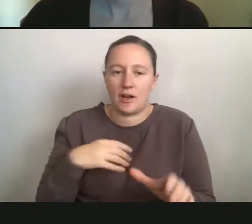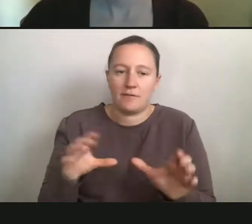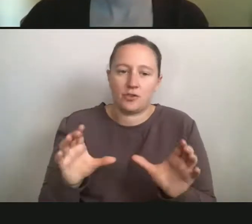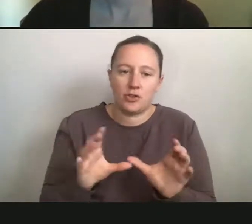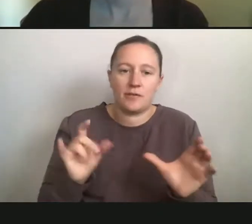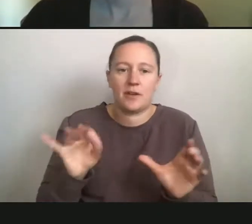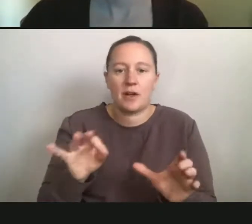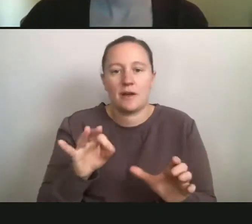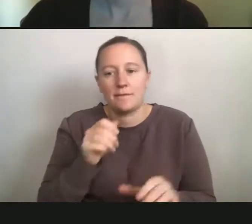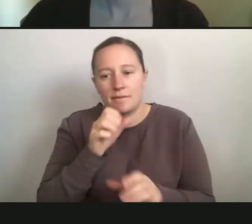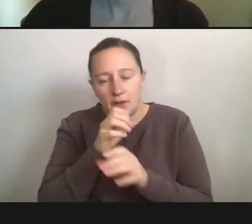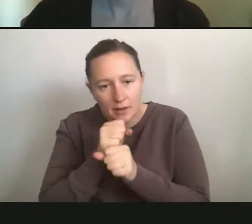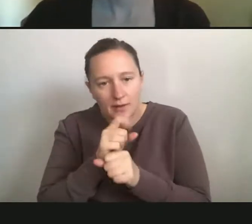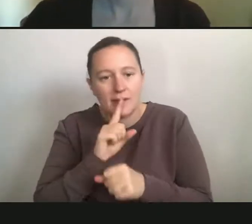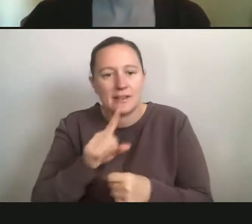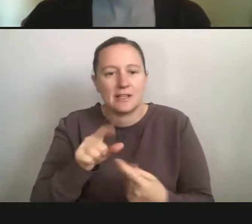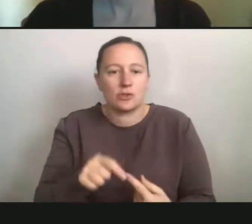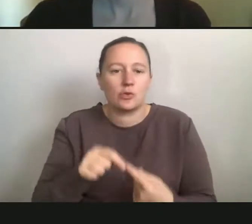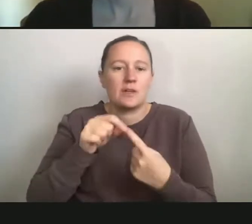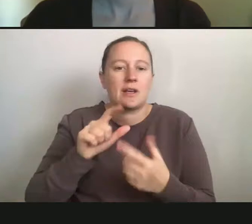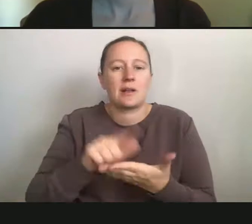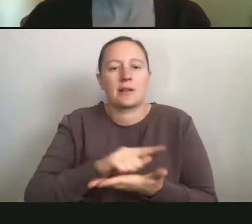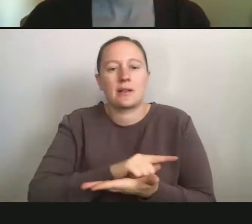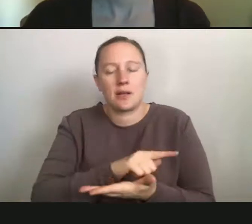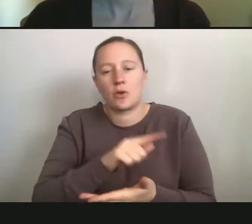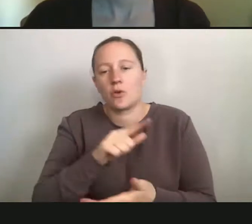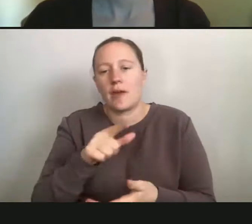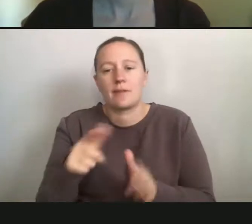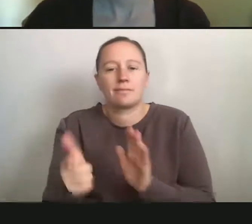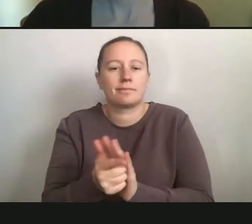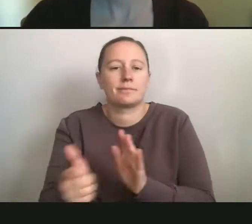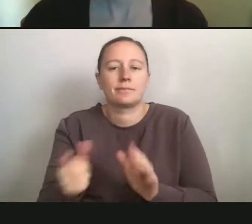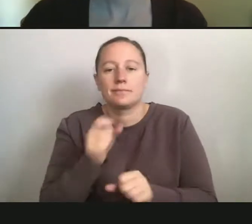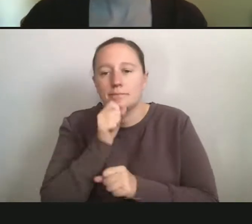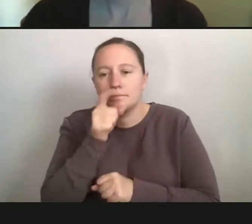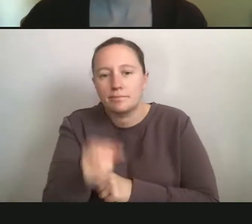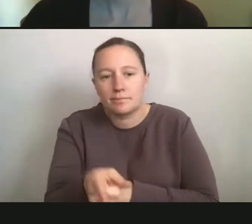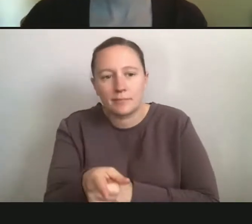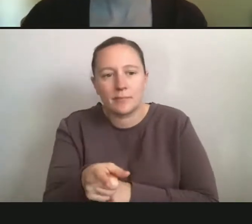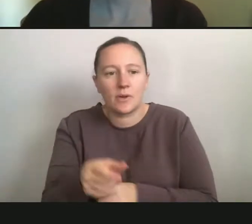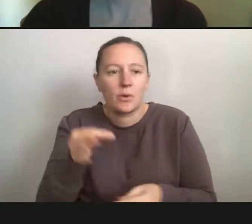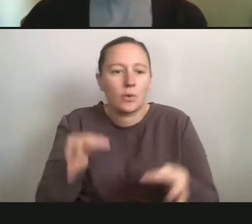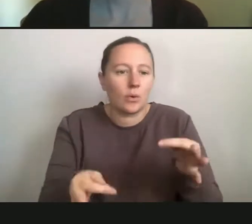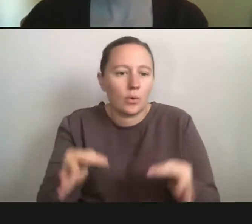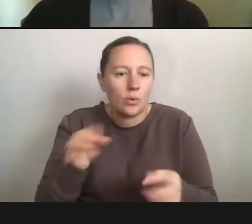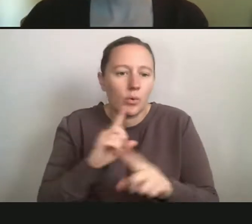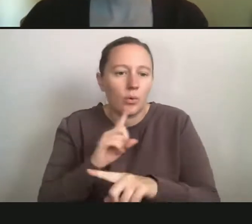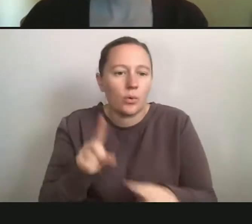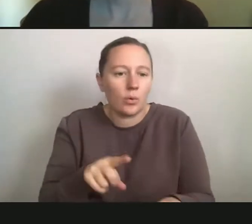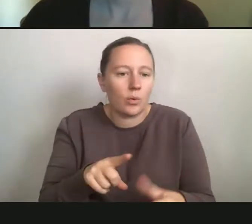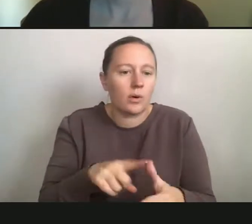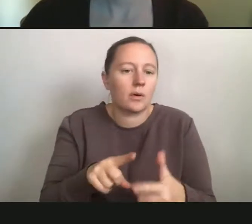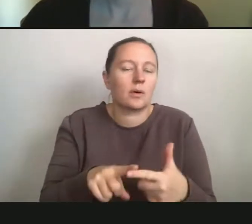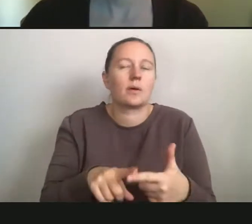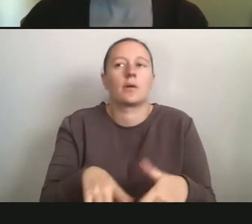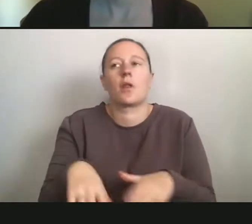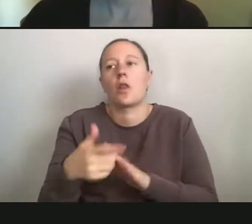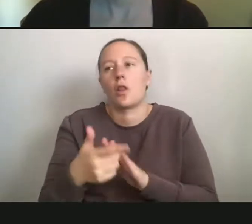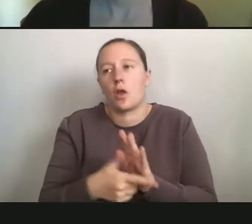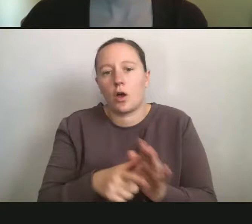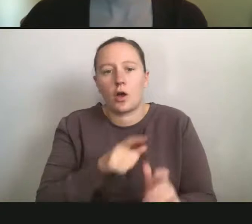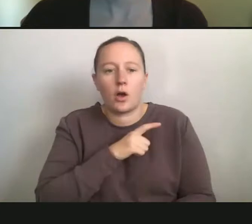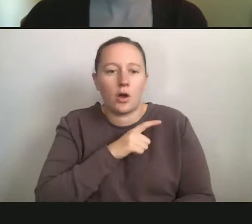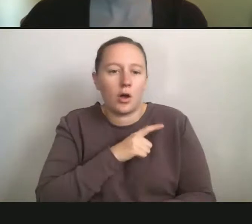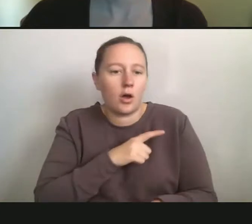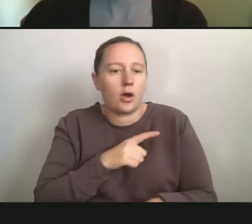is a special legal protection that prohibits disclosure in response to things like court orders and law enforcement